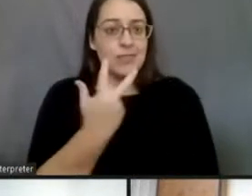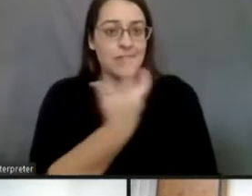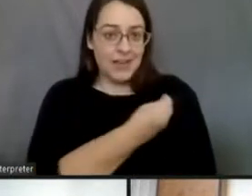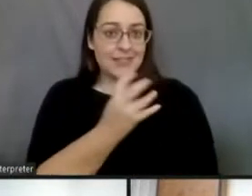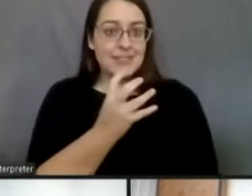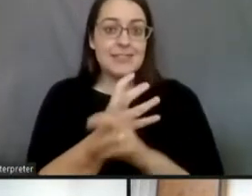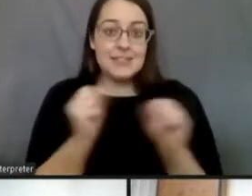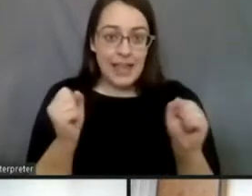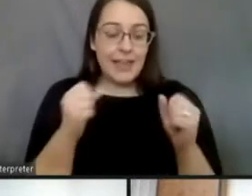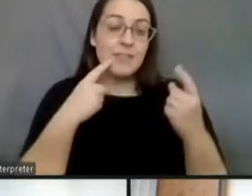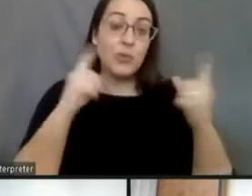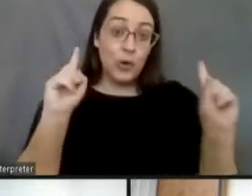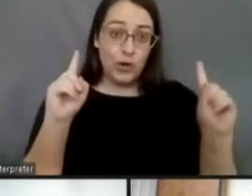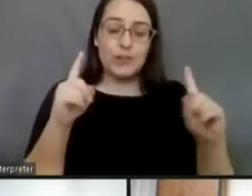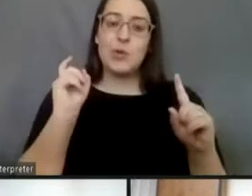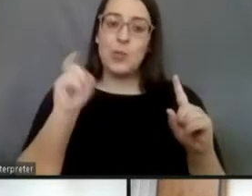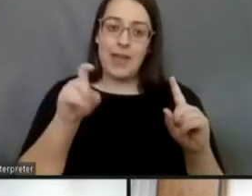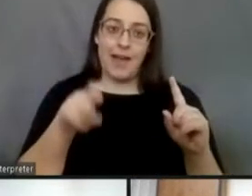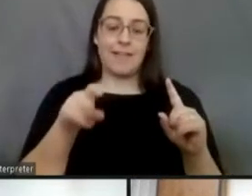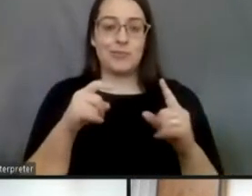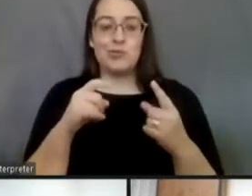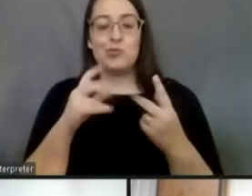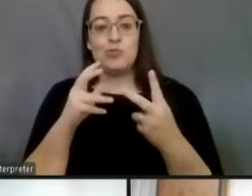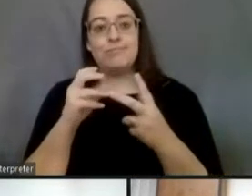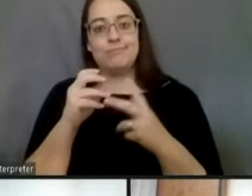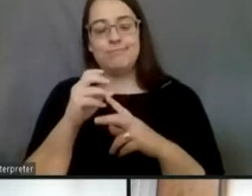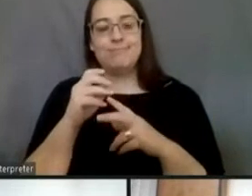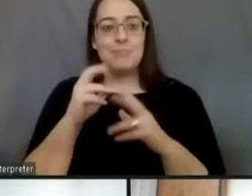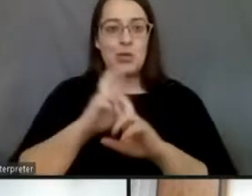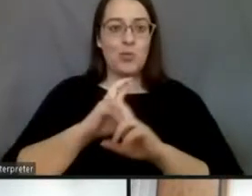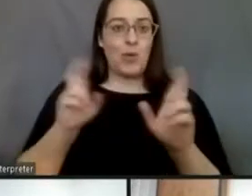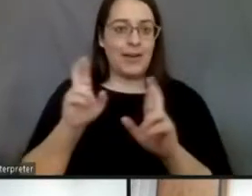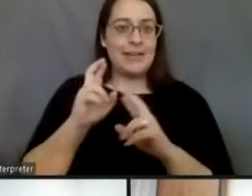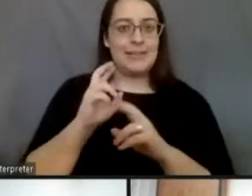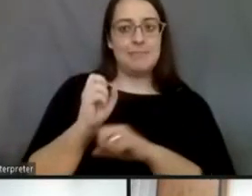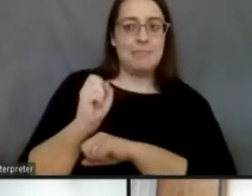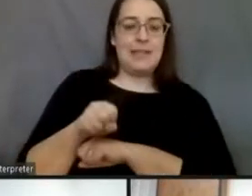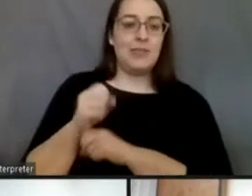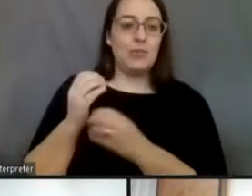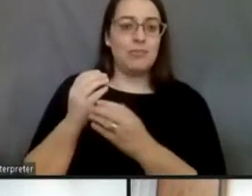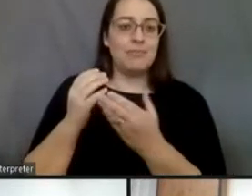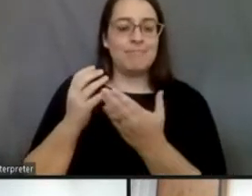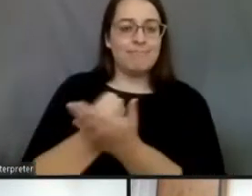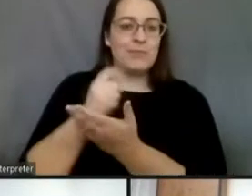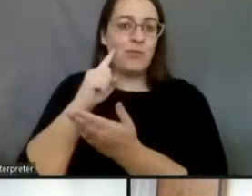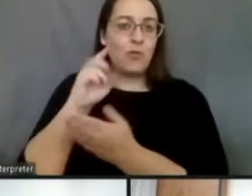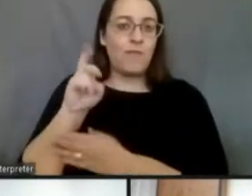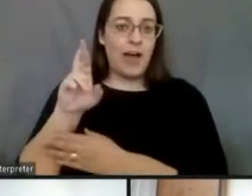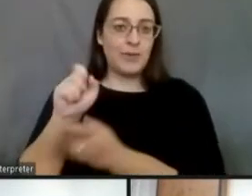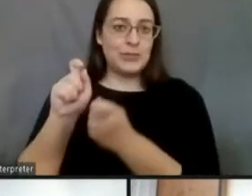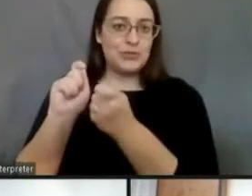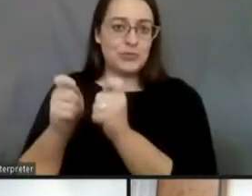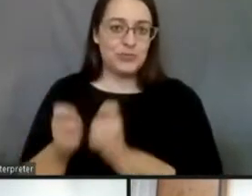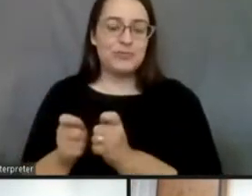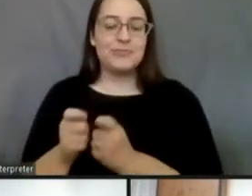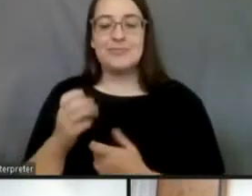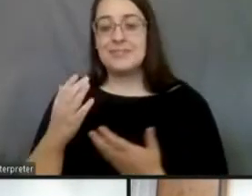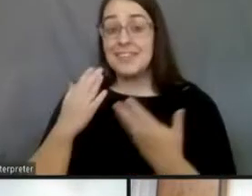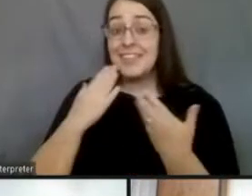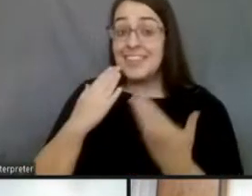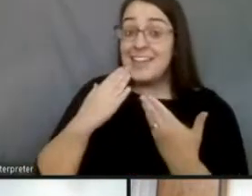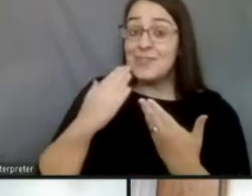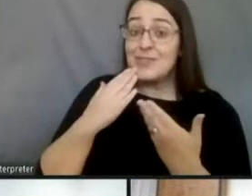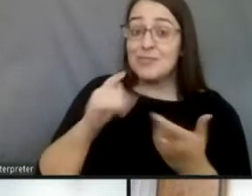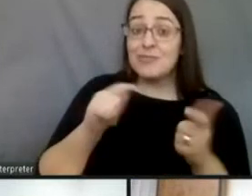they're effective, and we got to get ahead of these variants. Thank you. That's all I got today. Thank you, Dr. Weiss. Let's now go to Dr. Michael